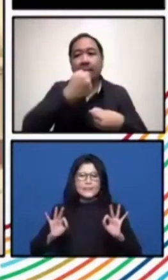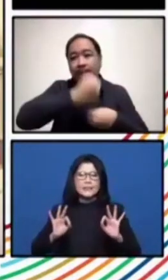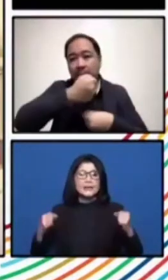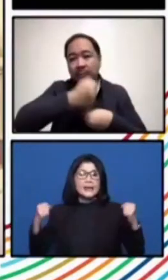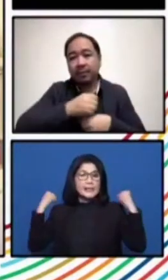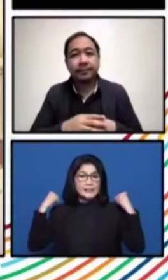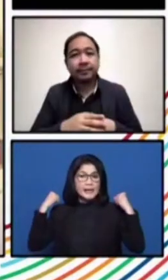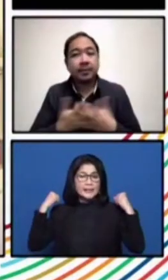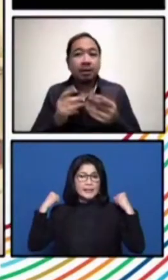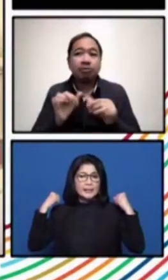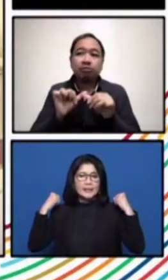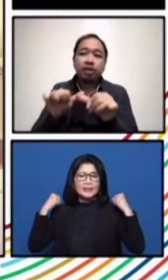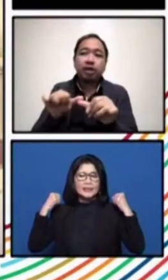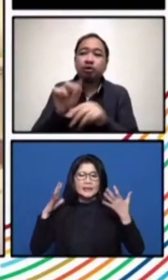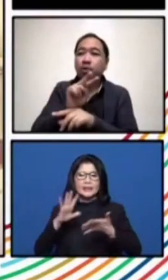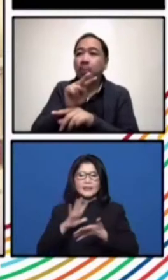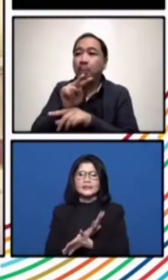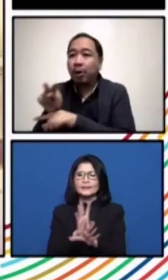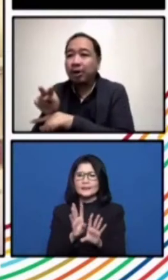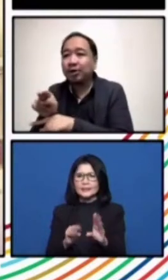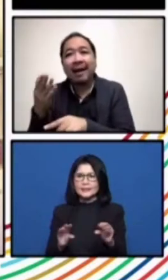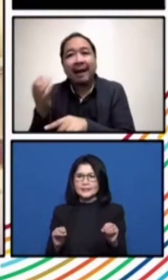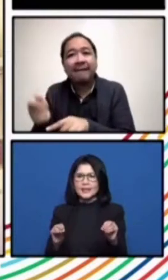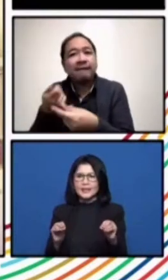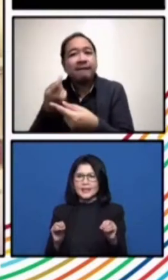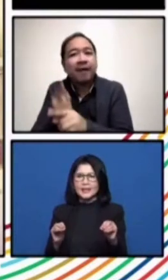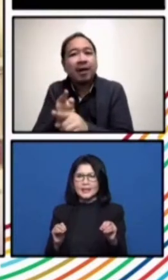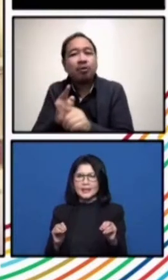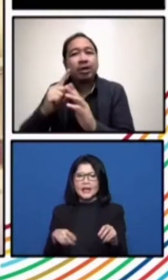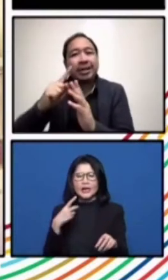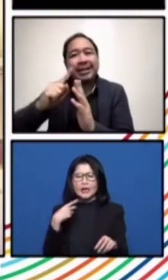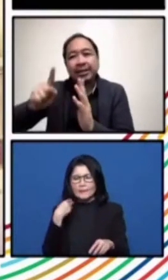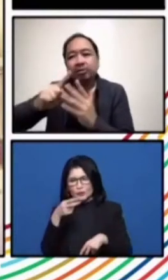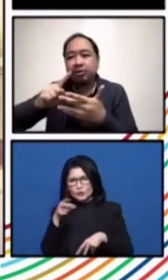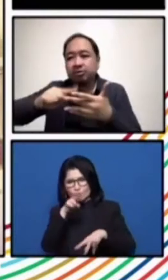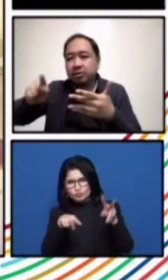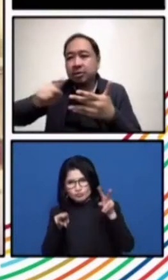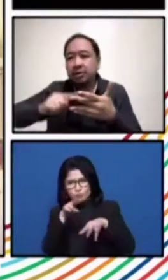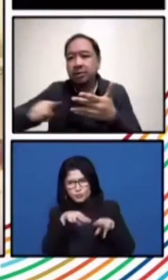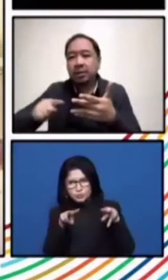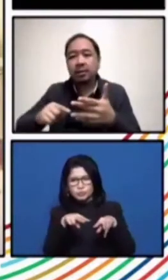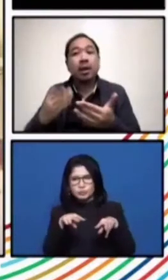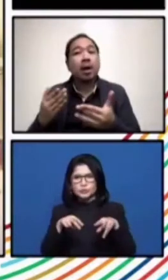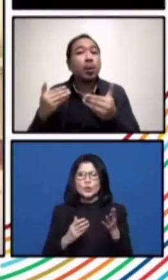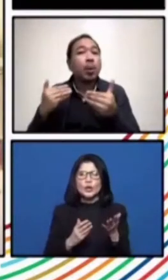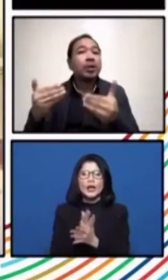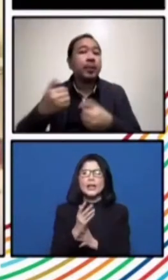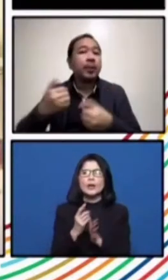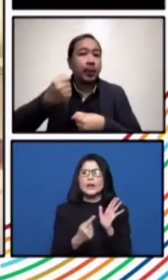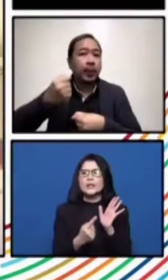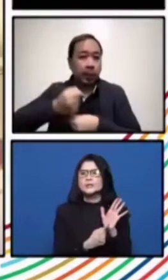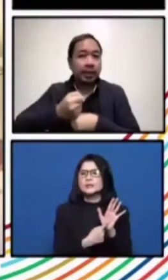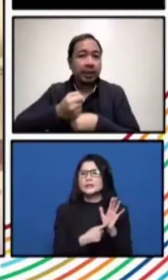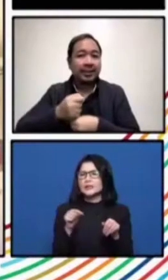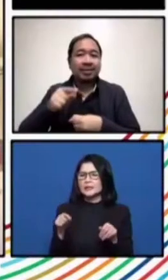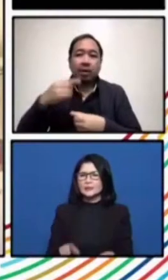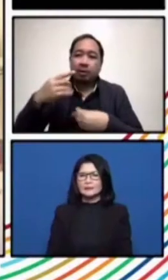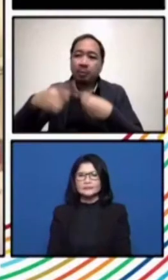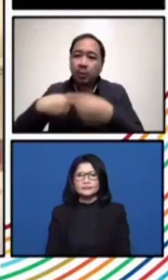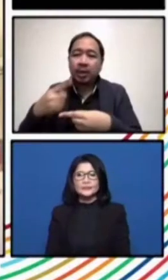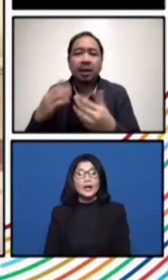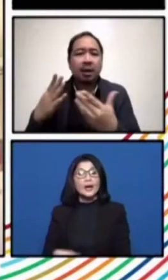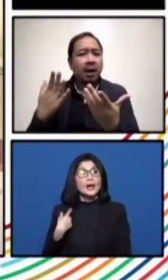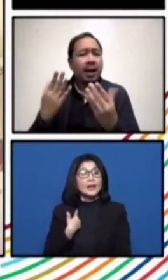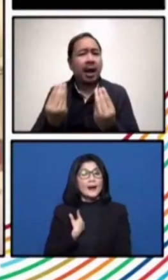actions through these indicators we are determined to continue our work with all these efforts for a more inclusive